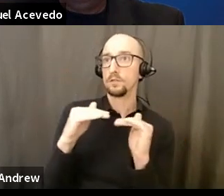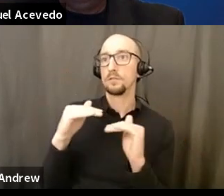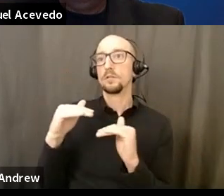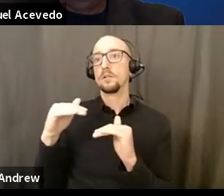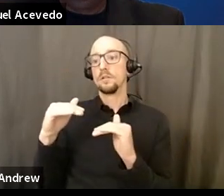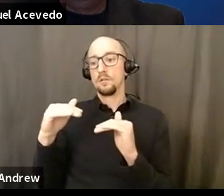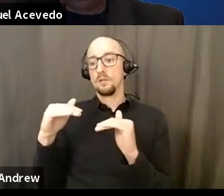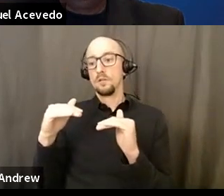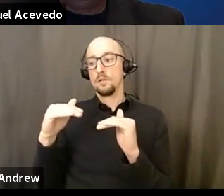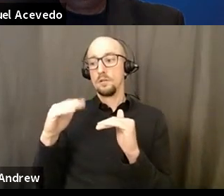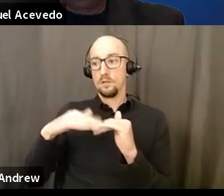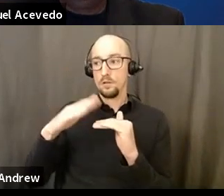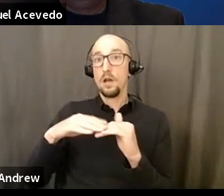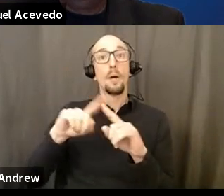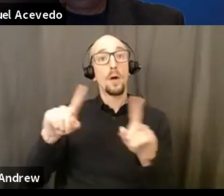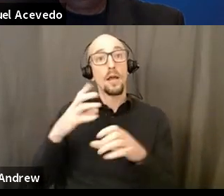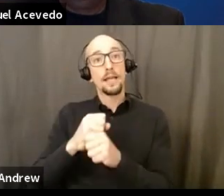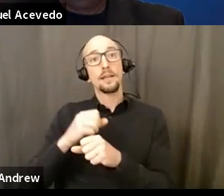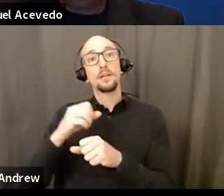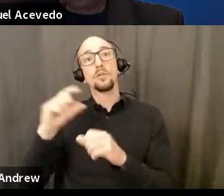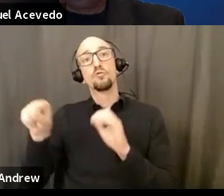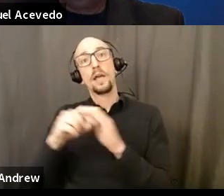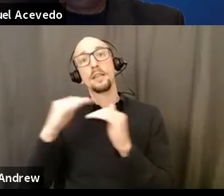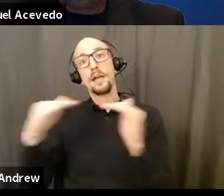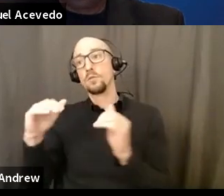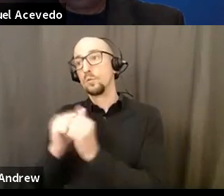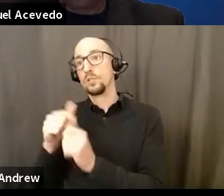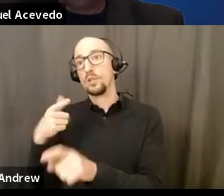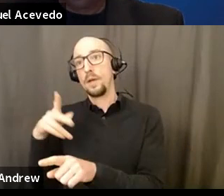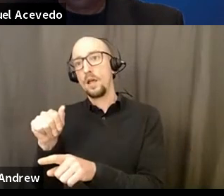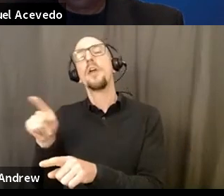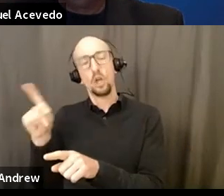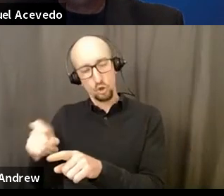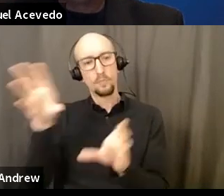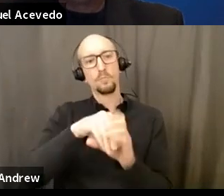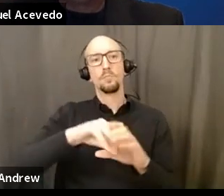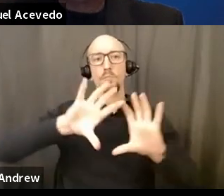get grade level equivalent on the GPA, they enter the pool.